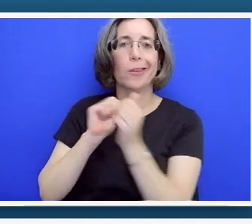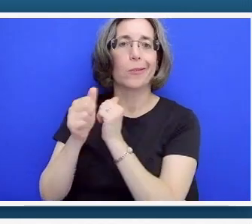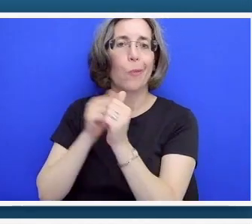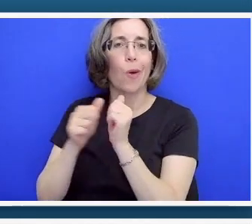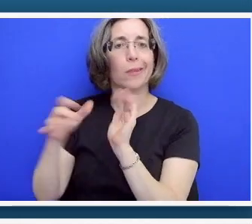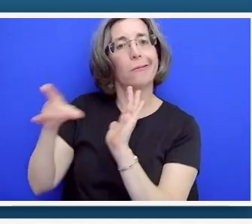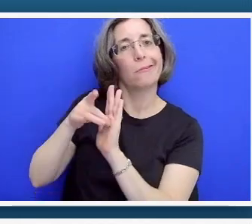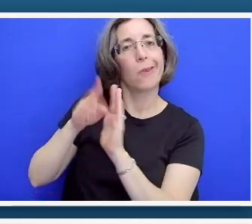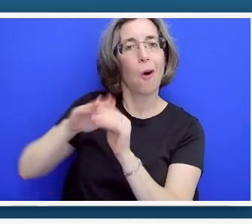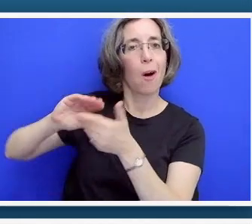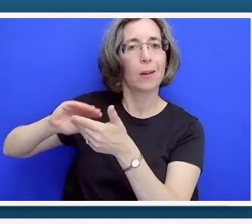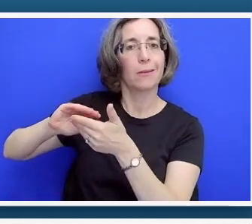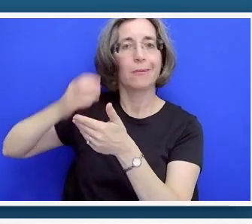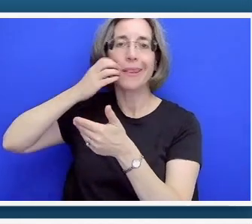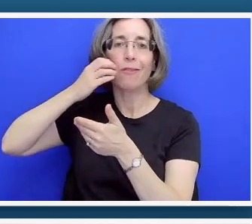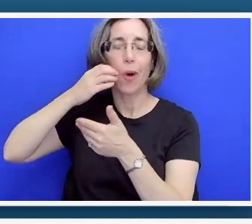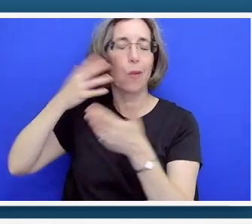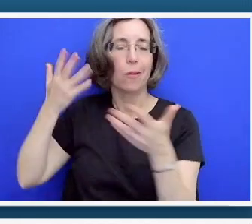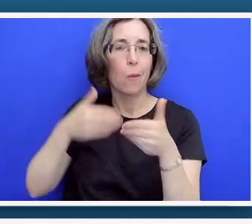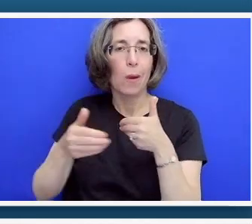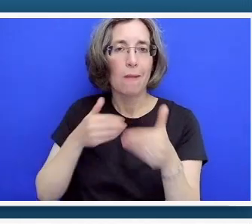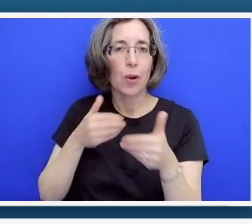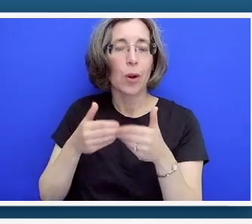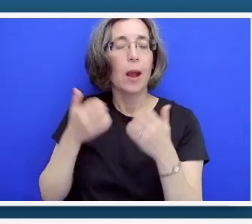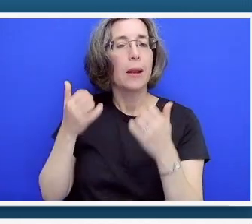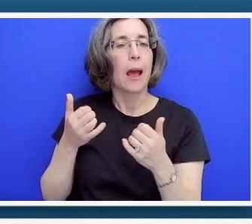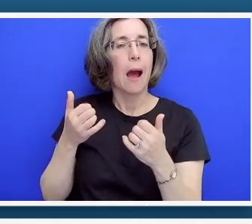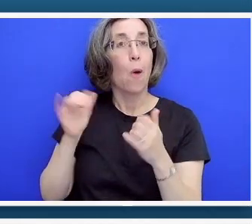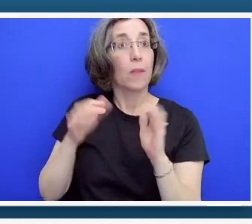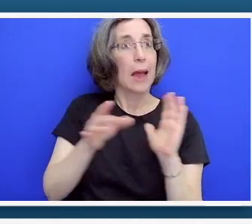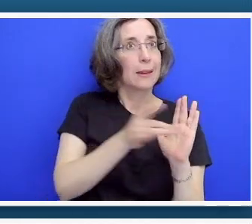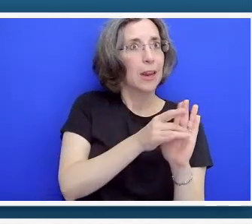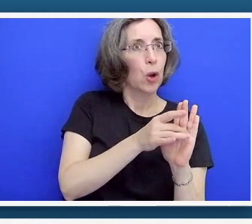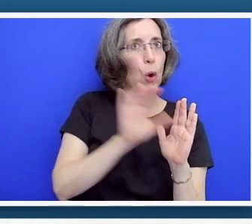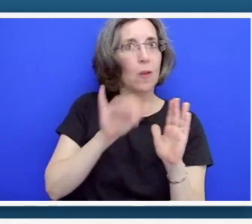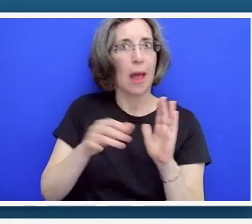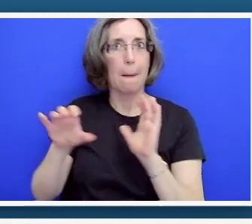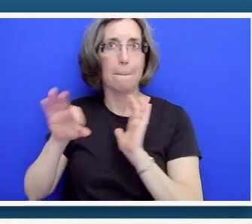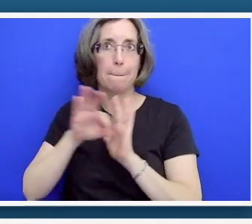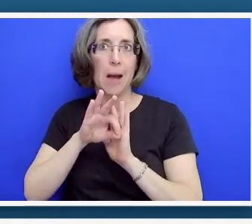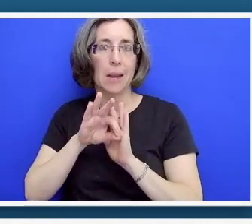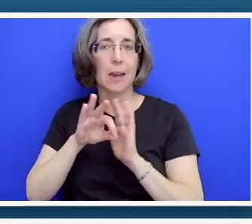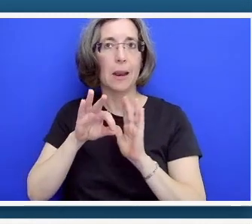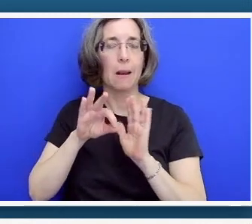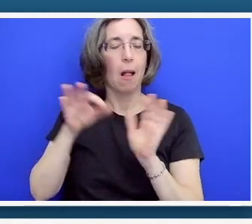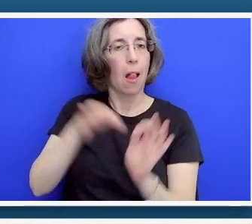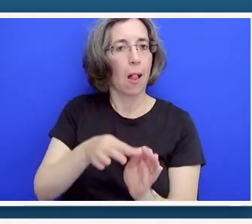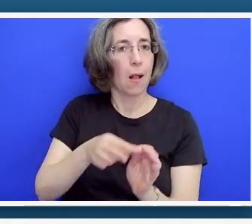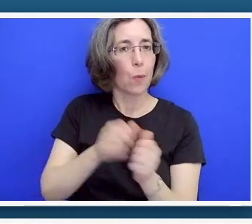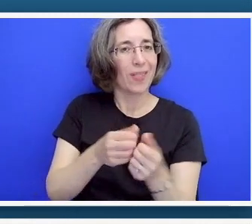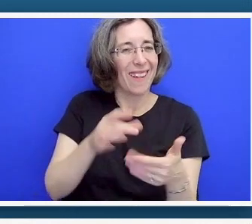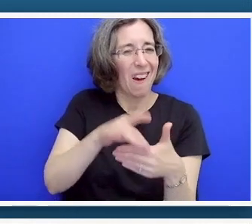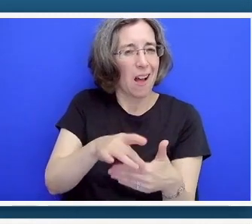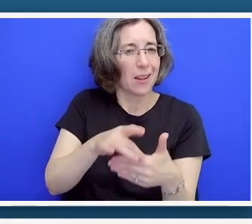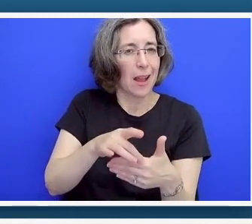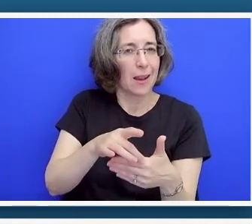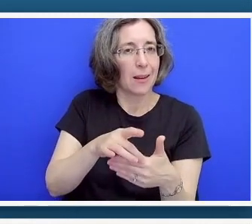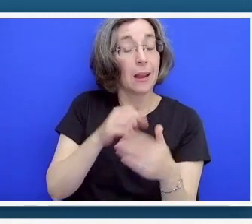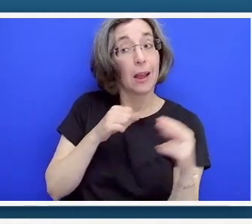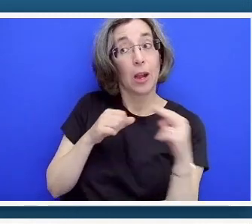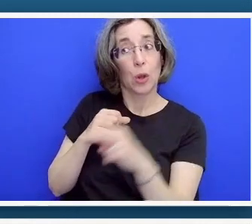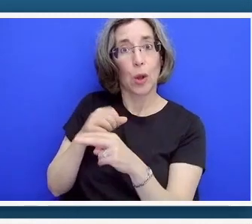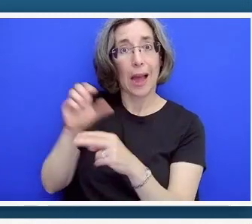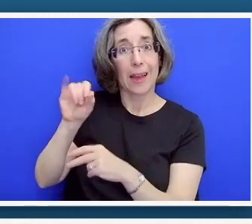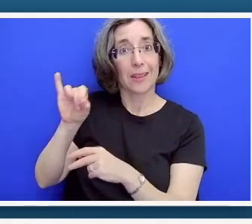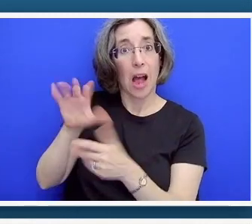actual content. Looking at some of the resources in the Smithsonian Learning Lab, we can see that these buttons and these stickers have been around for a